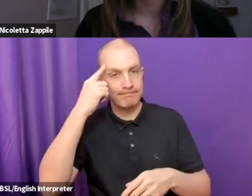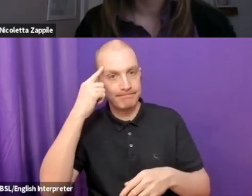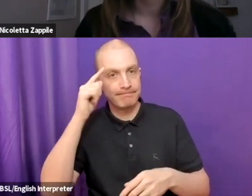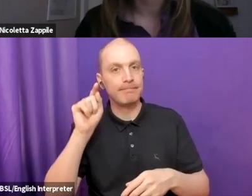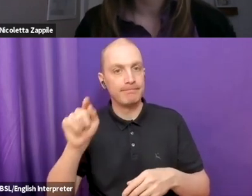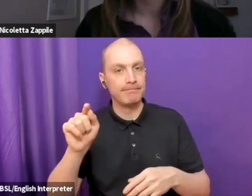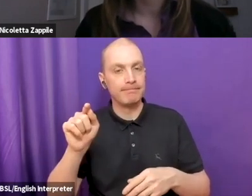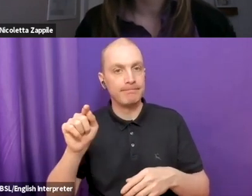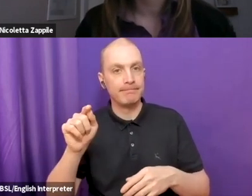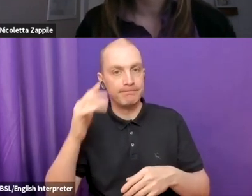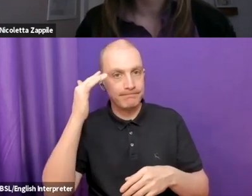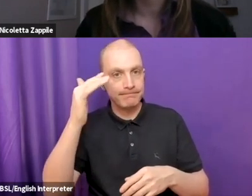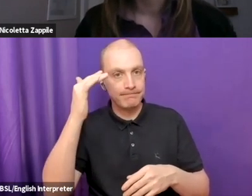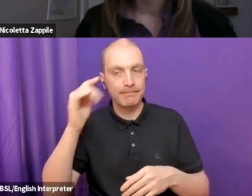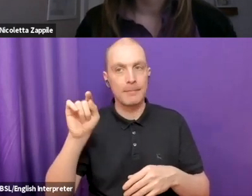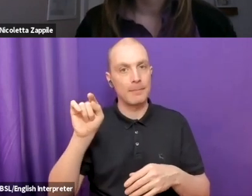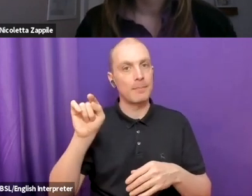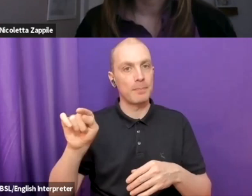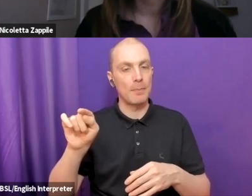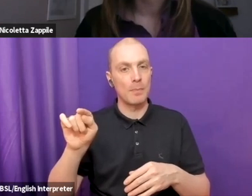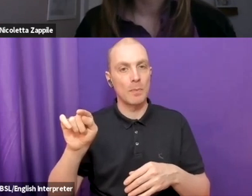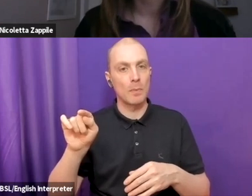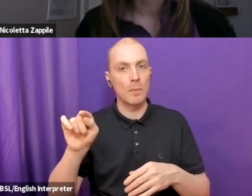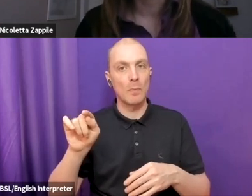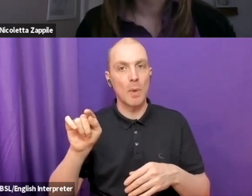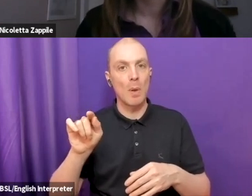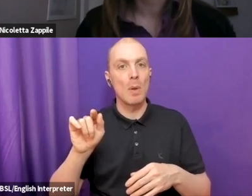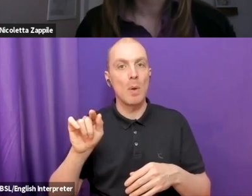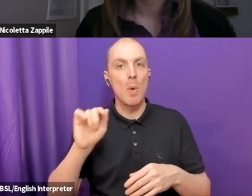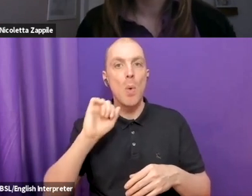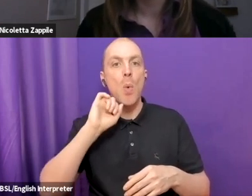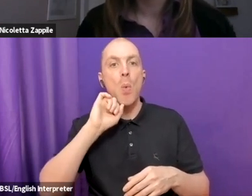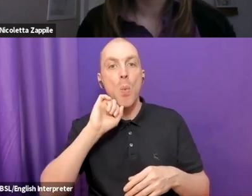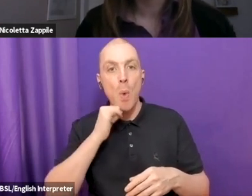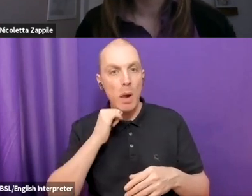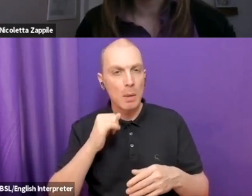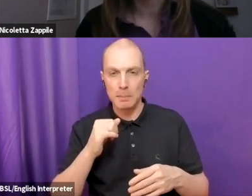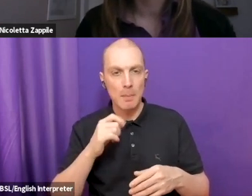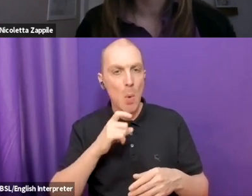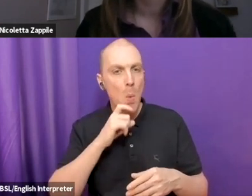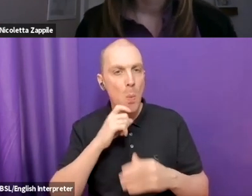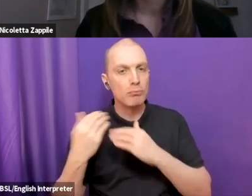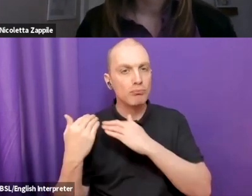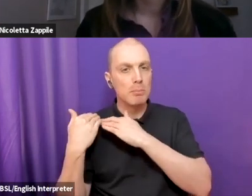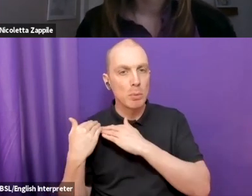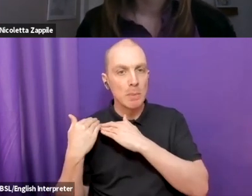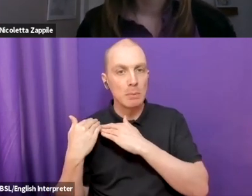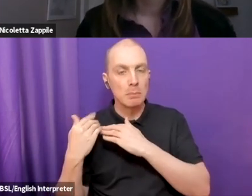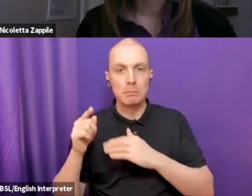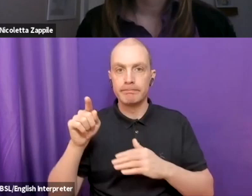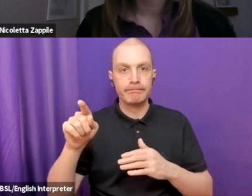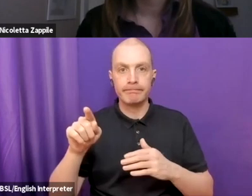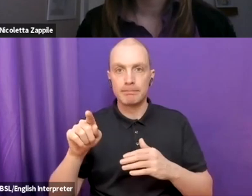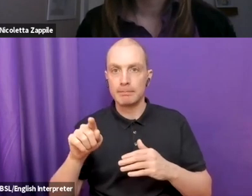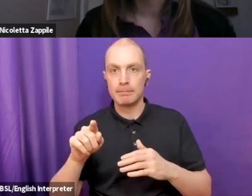that there is an action that should be undertaken at the federal level or by certain region. So maybe, I don't know,